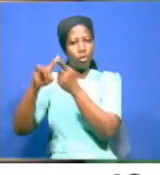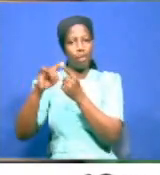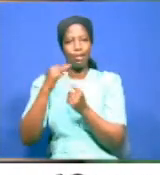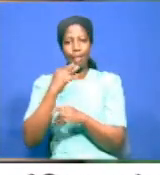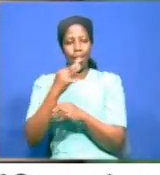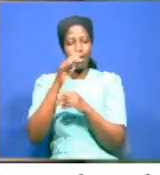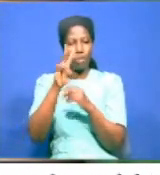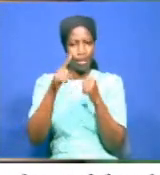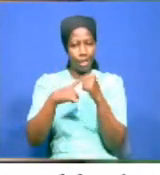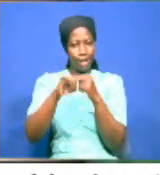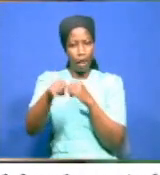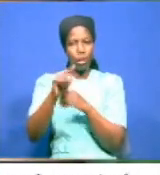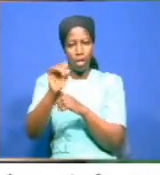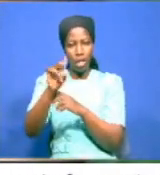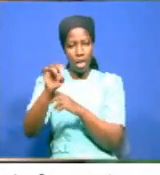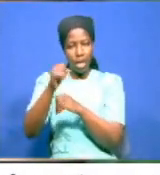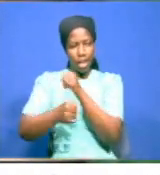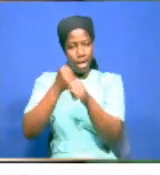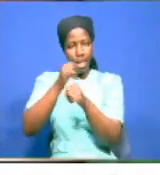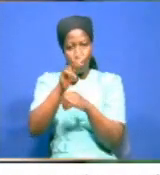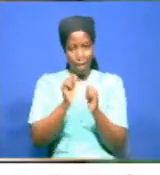322.6 thousand tons in 2018 to